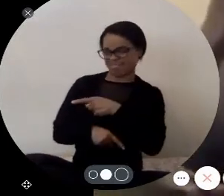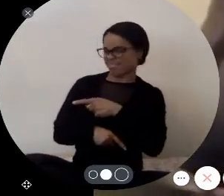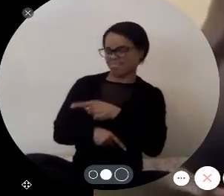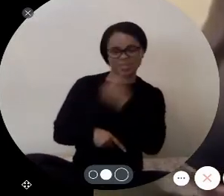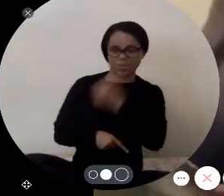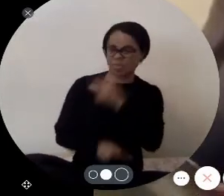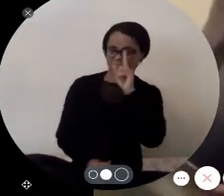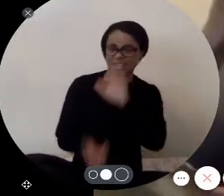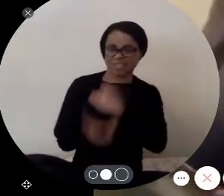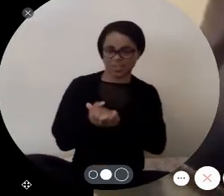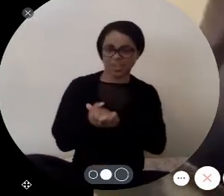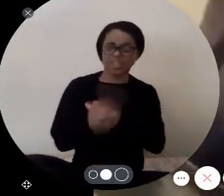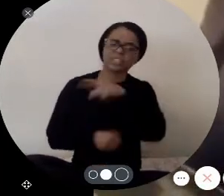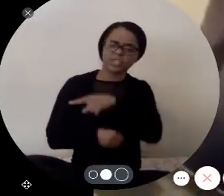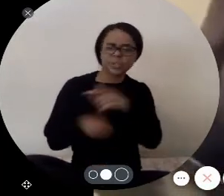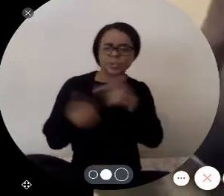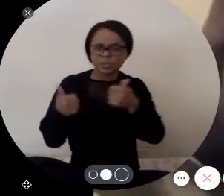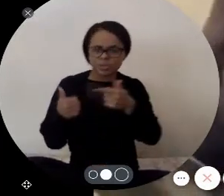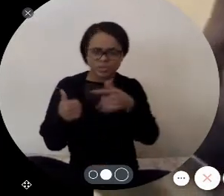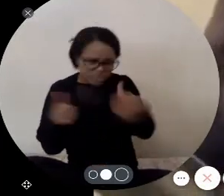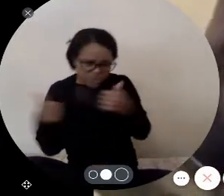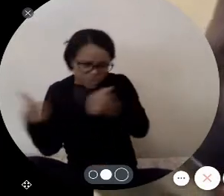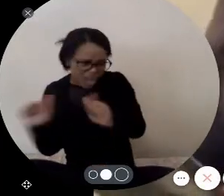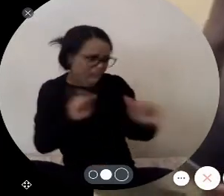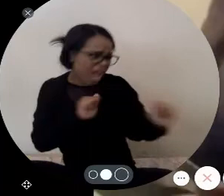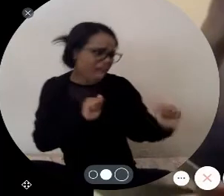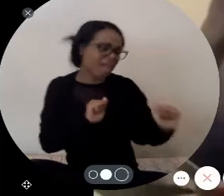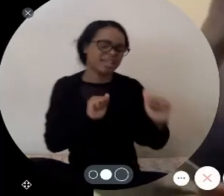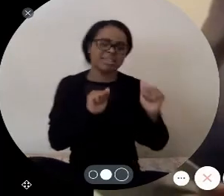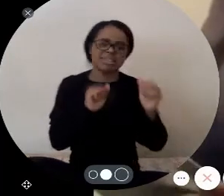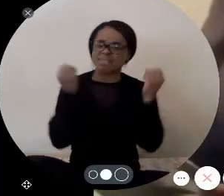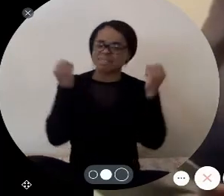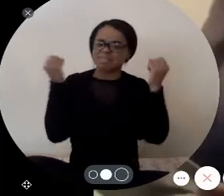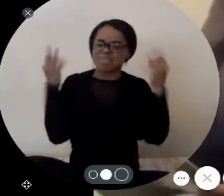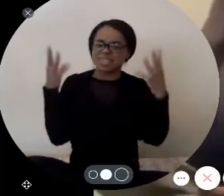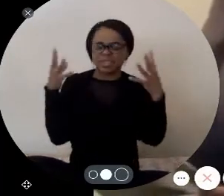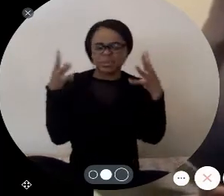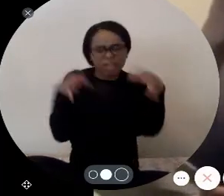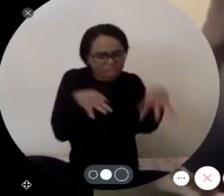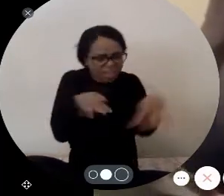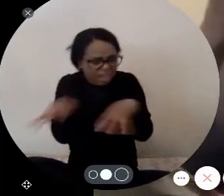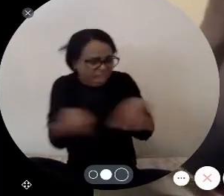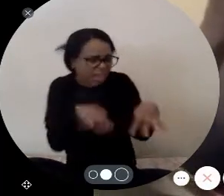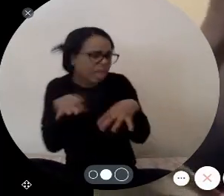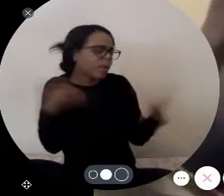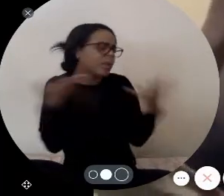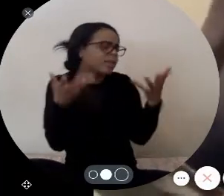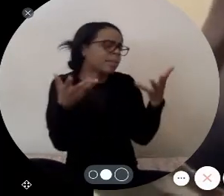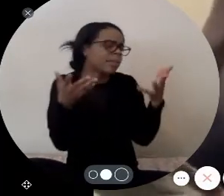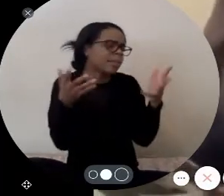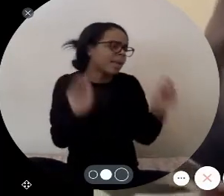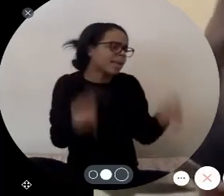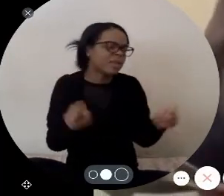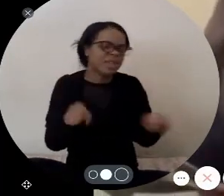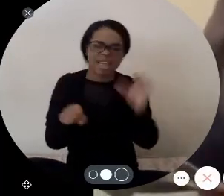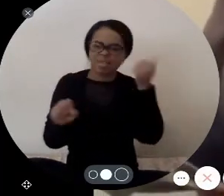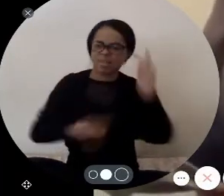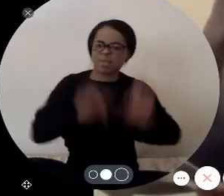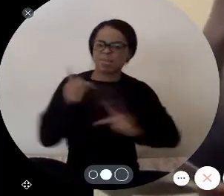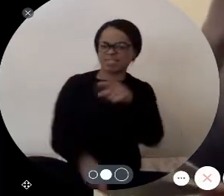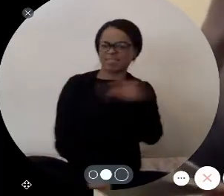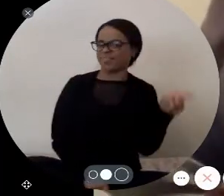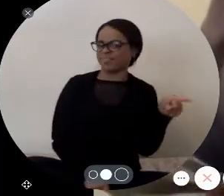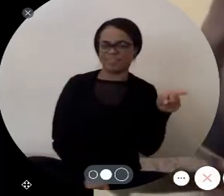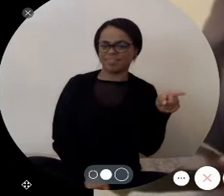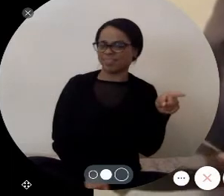She used lots of ways, as many as she could find, to explain what was possible, but no one changed their mind.